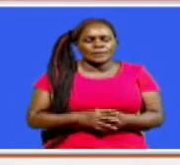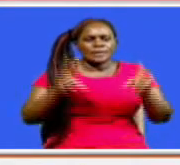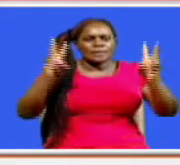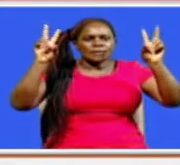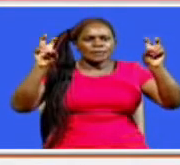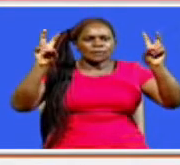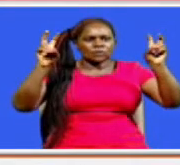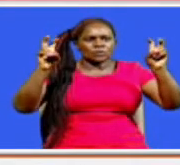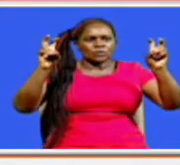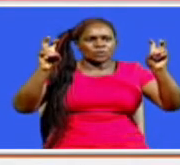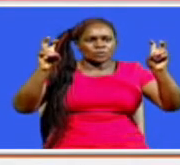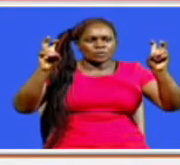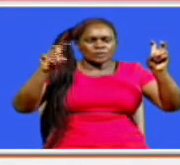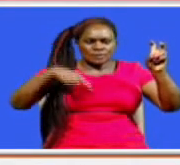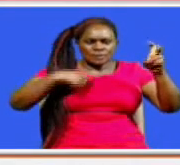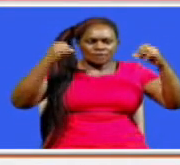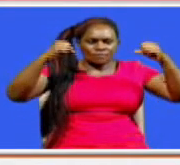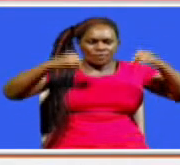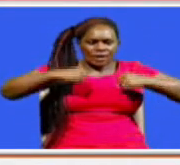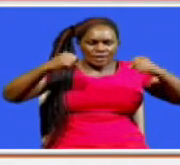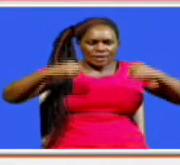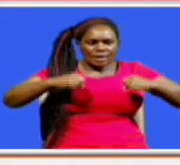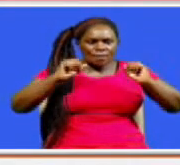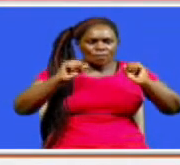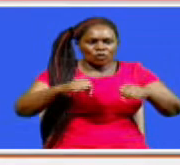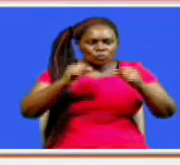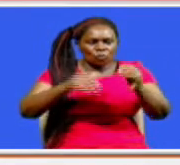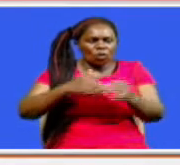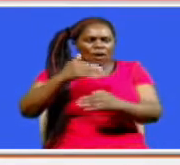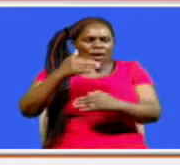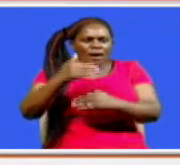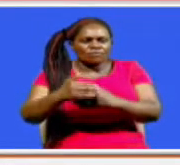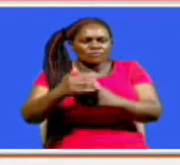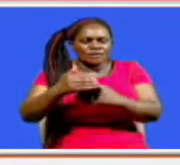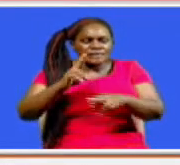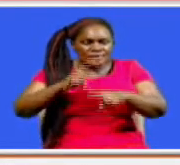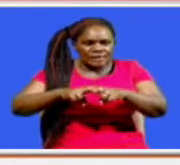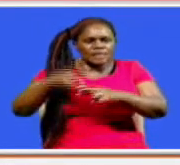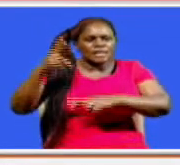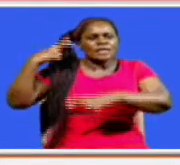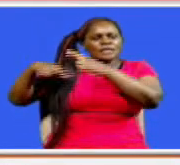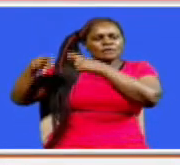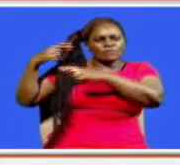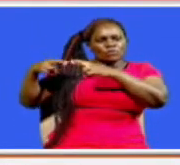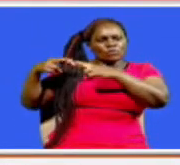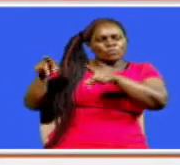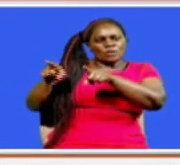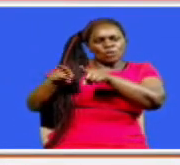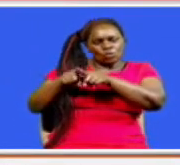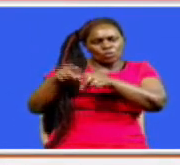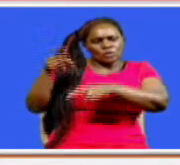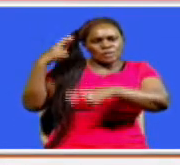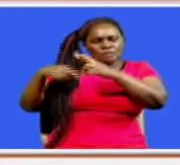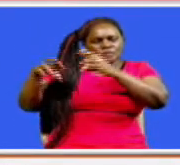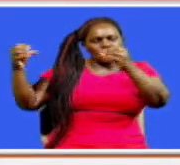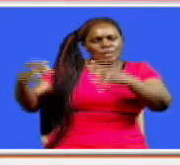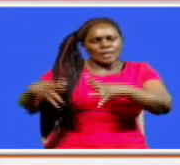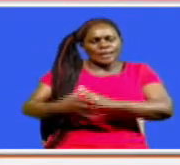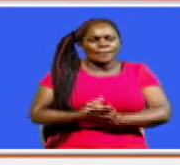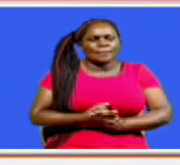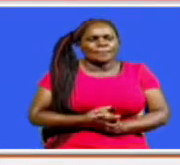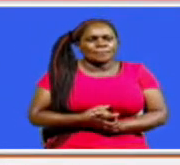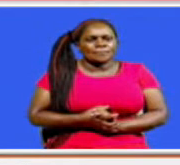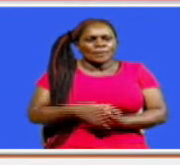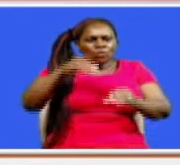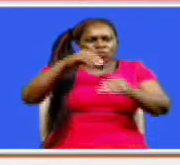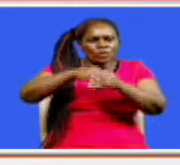issues. And we agreed, can we actually sit and review? Because the review clause is very clear in the CBA.